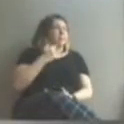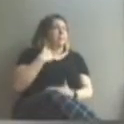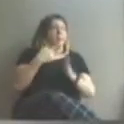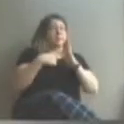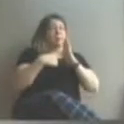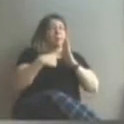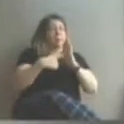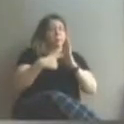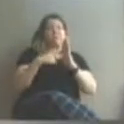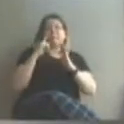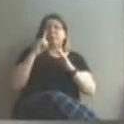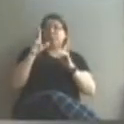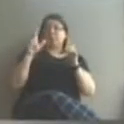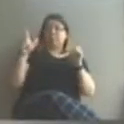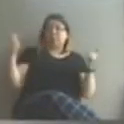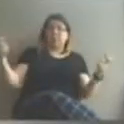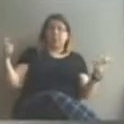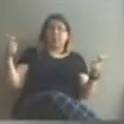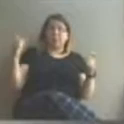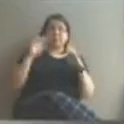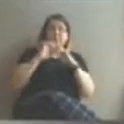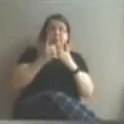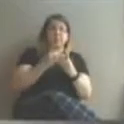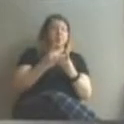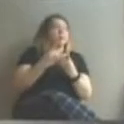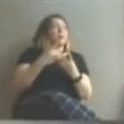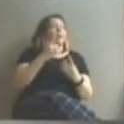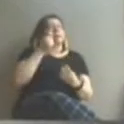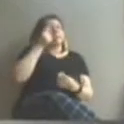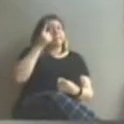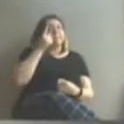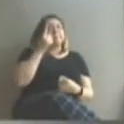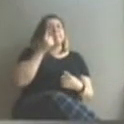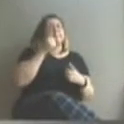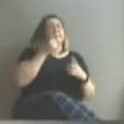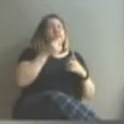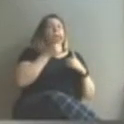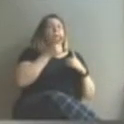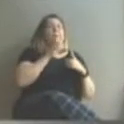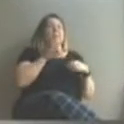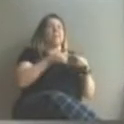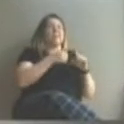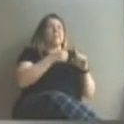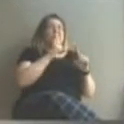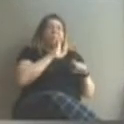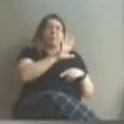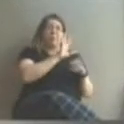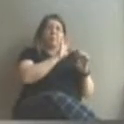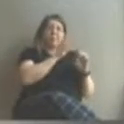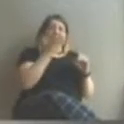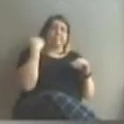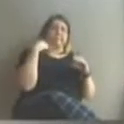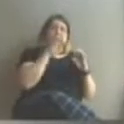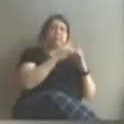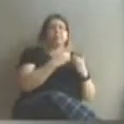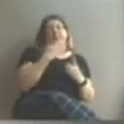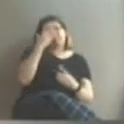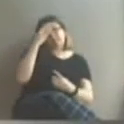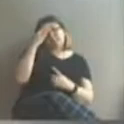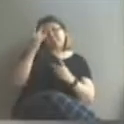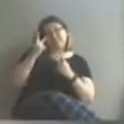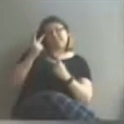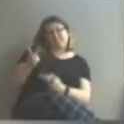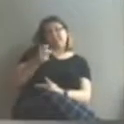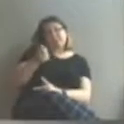model of a large district our size? I understand that this is modeled after the district that you came from, but is there a model? Because I know you have